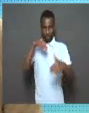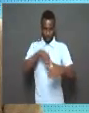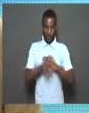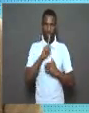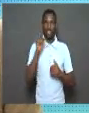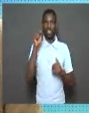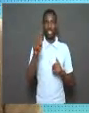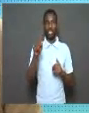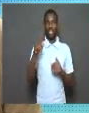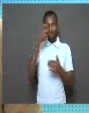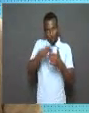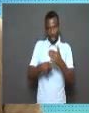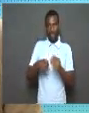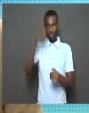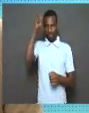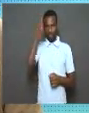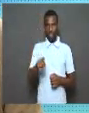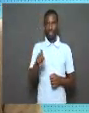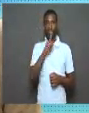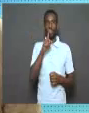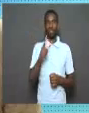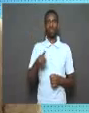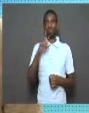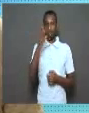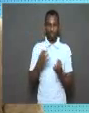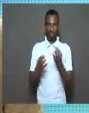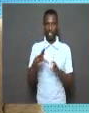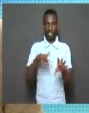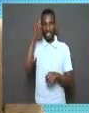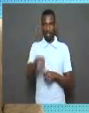system, this value must be modified.